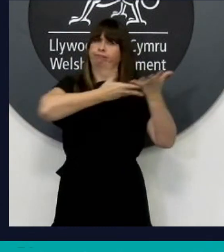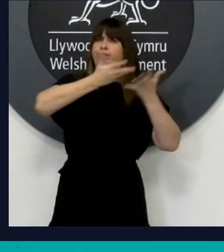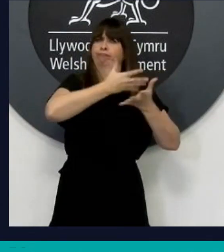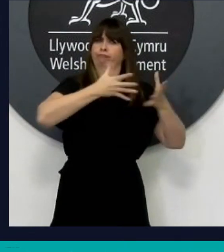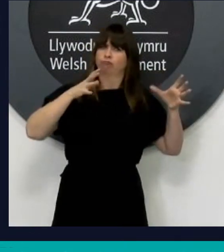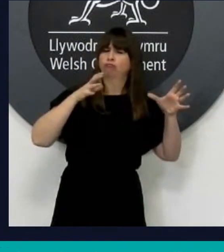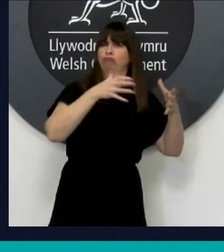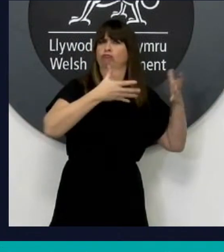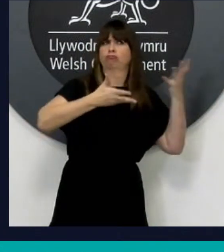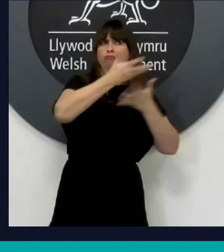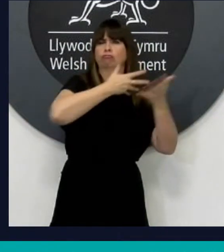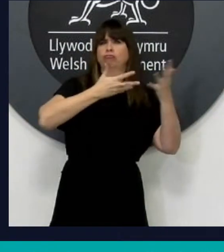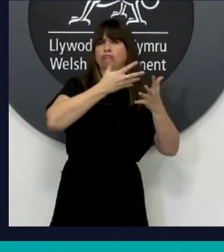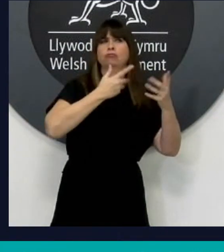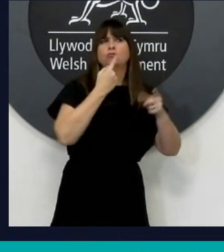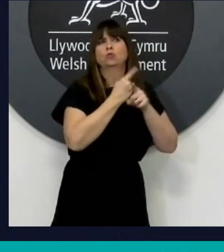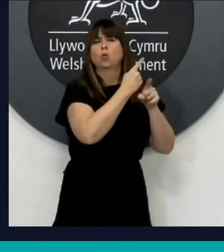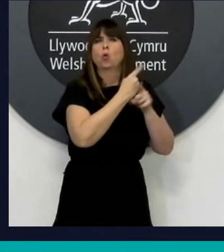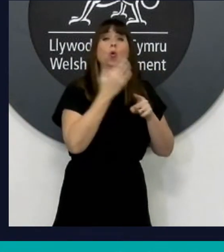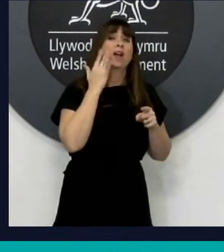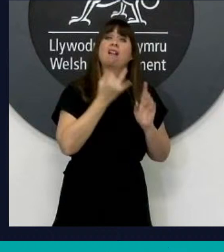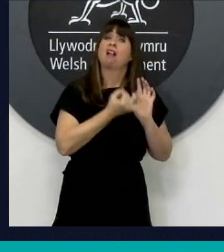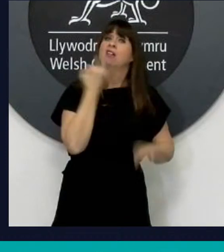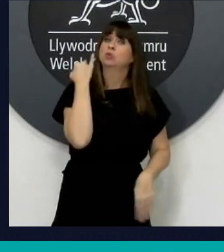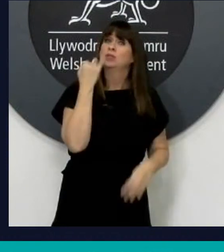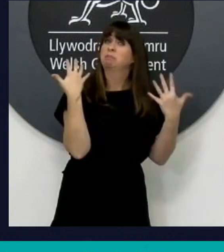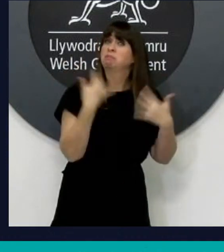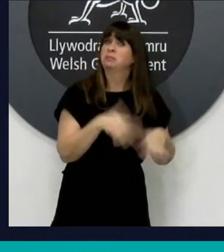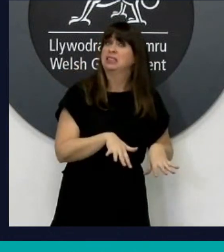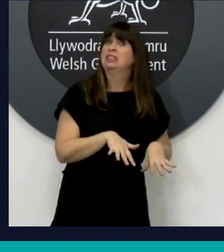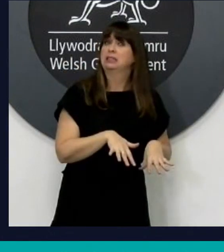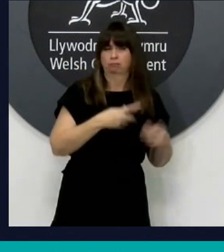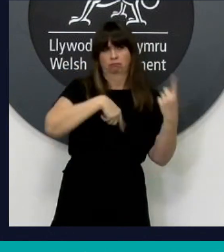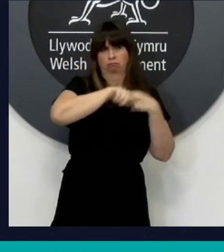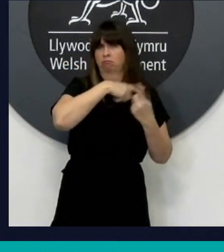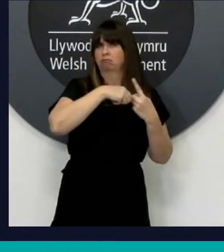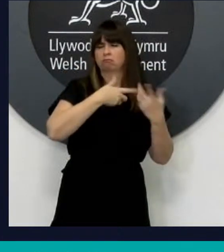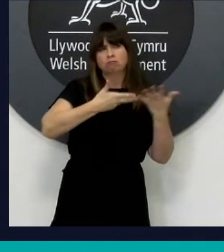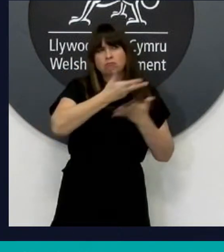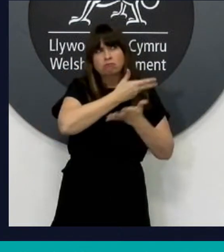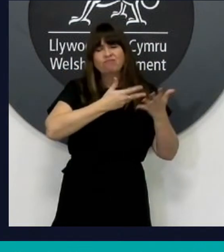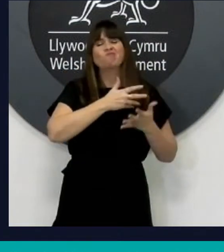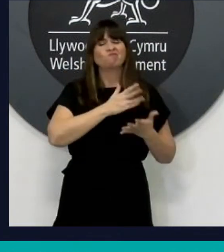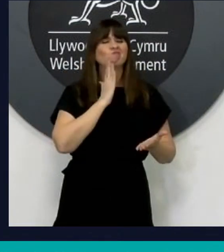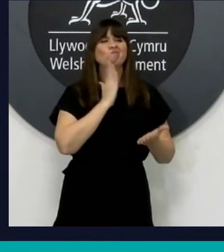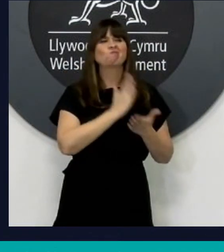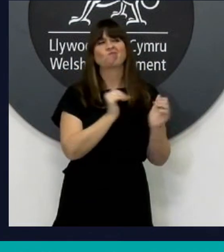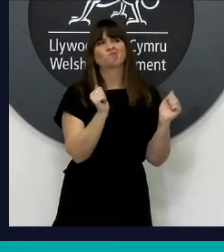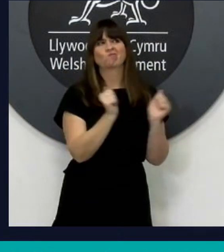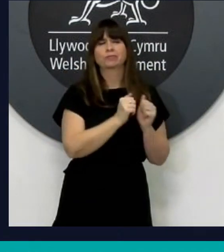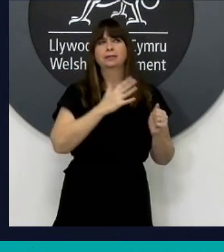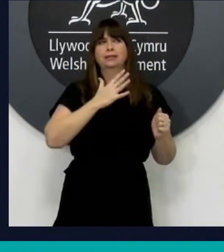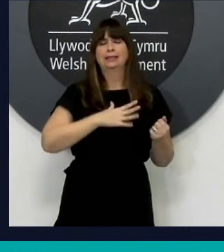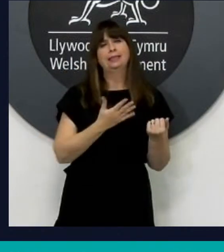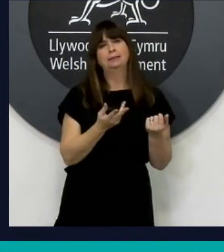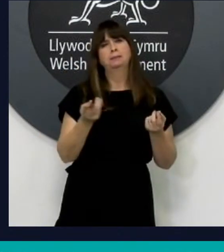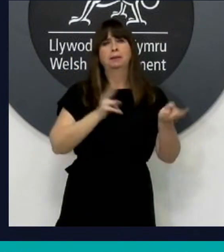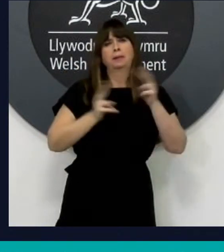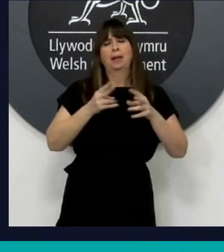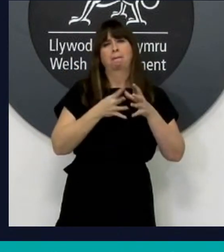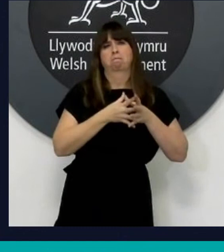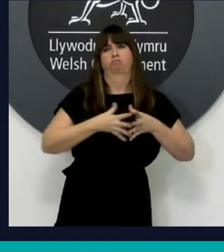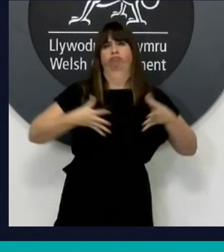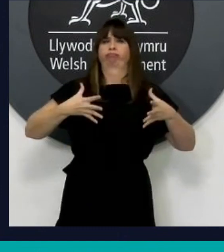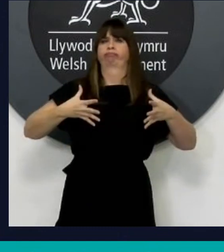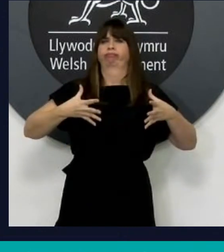just on this issue anyway last week, in recognition that we are going to need to increase